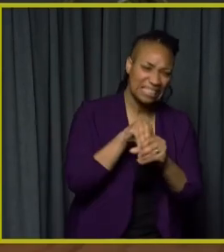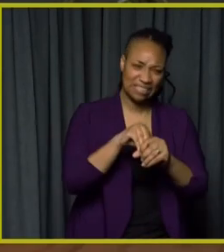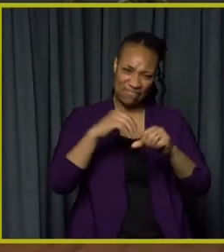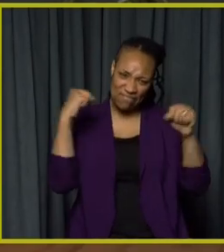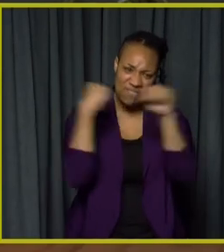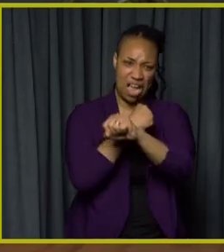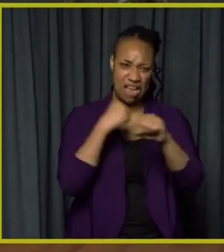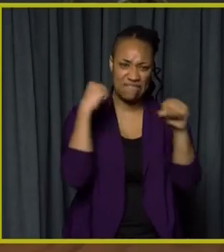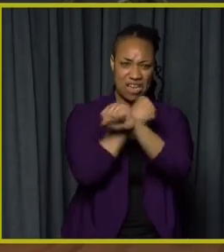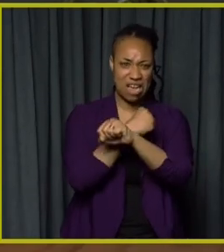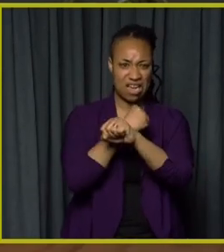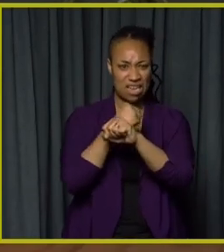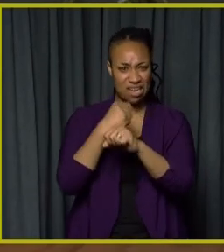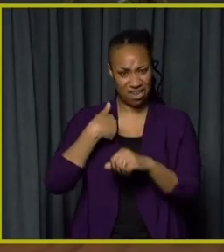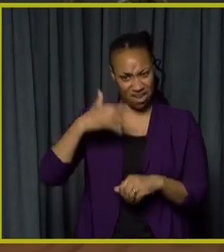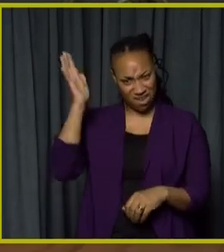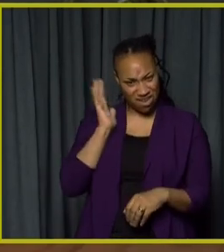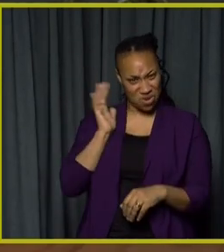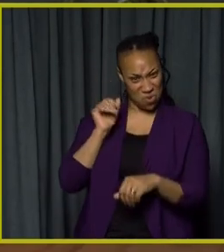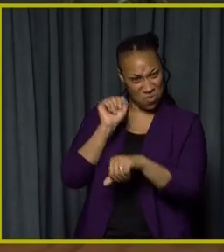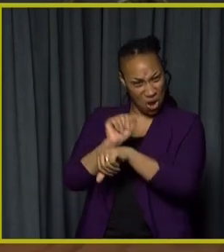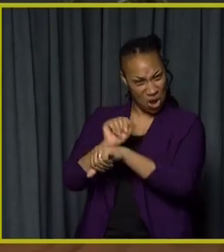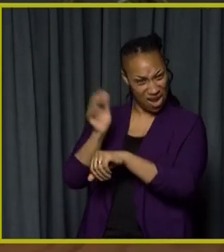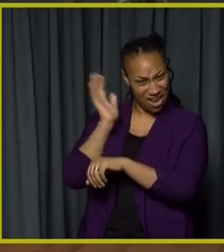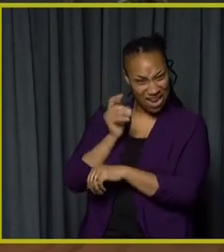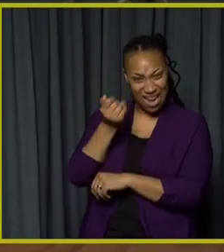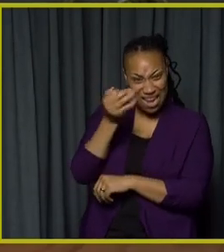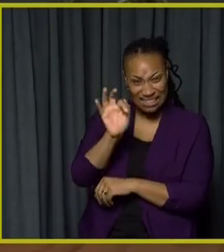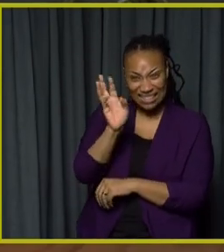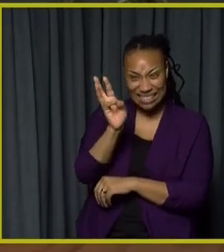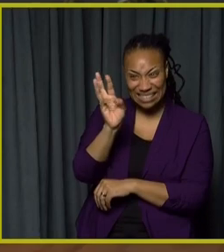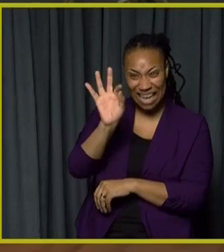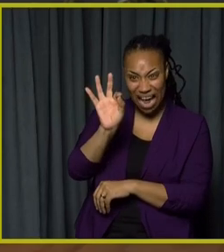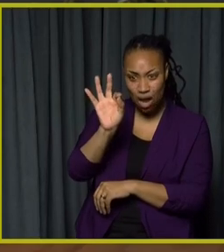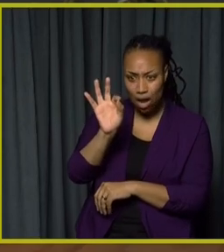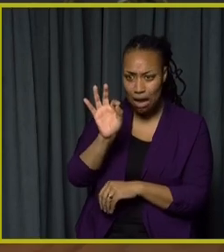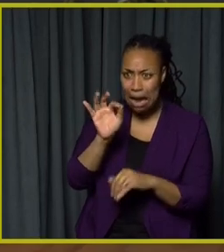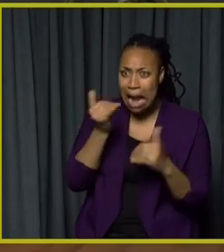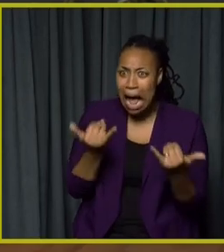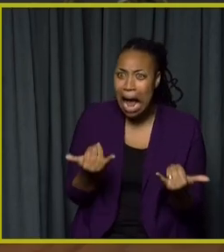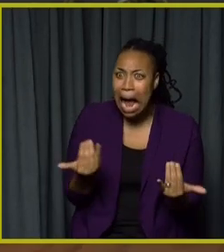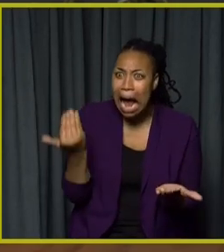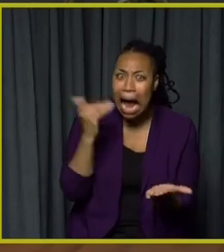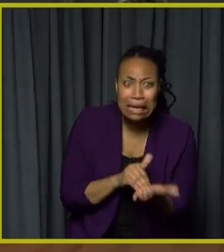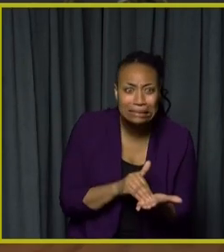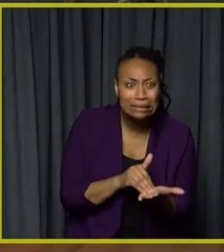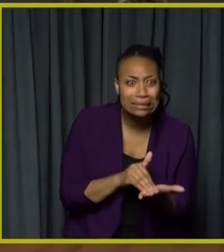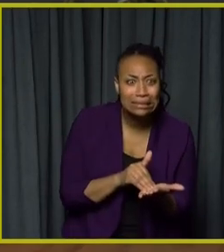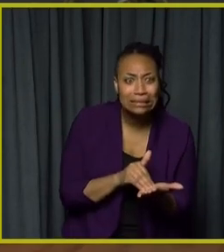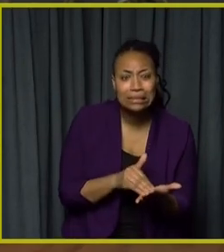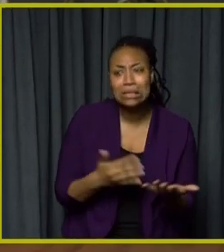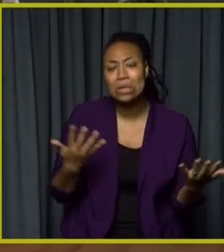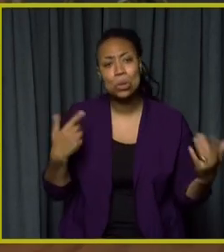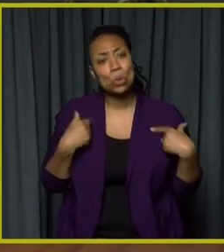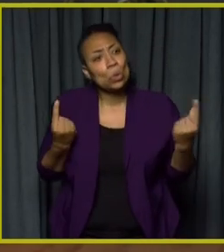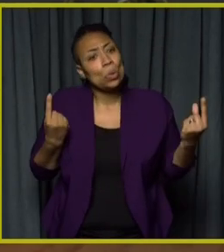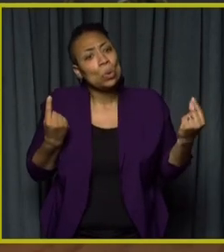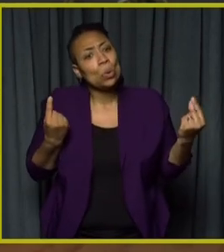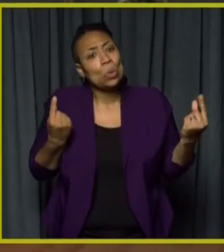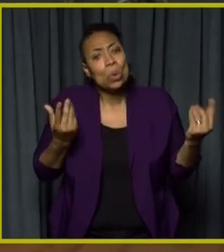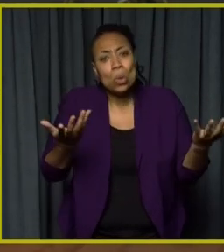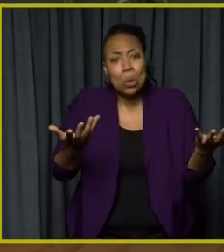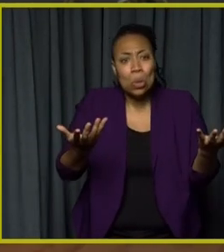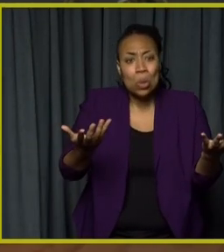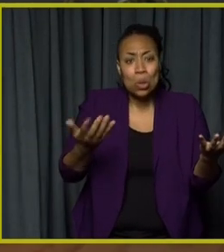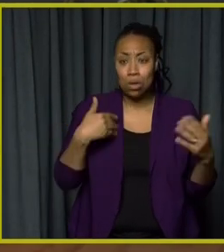underwages back in 69. You're doing the same thing in 2019. What are we going to do about it? Are we going to stand still